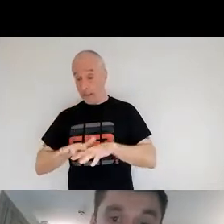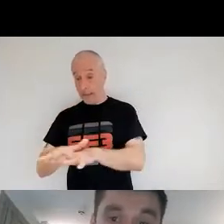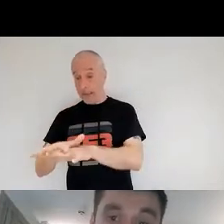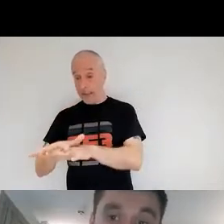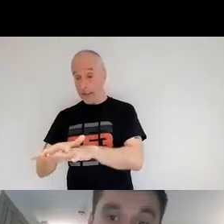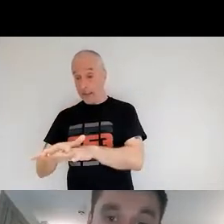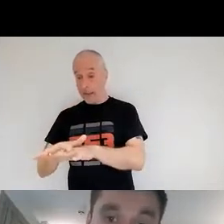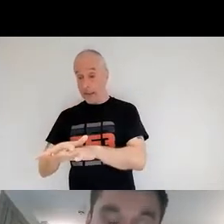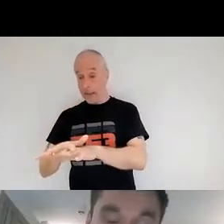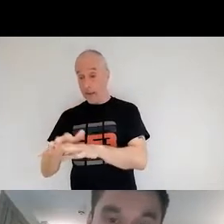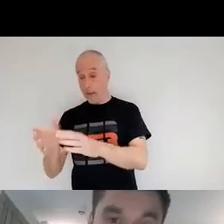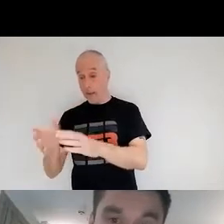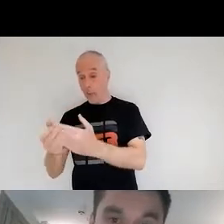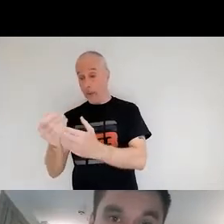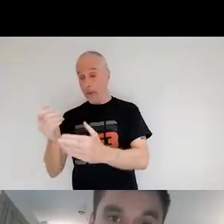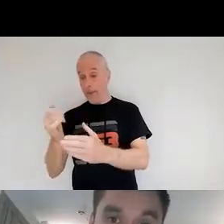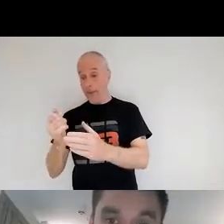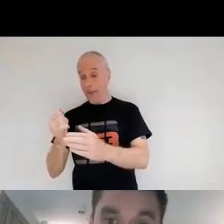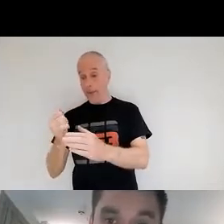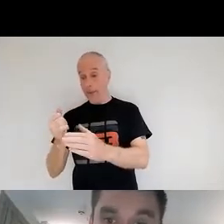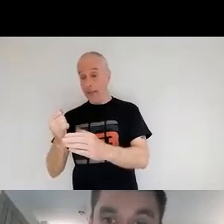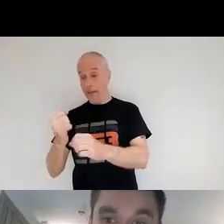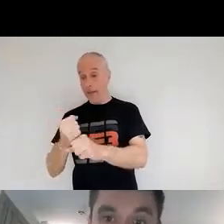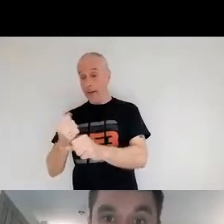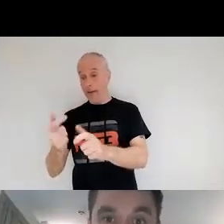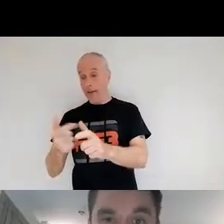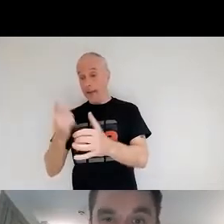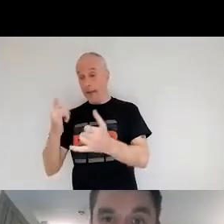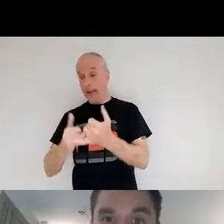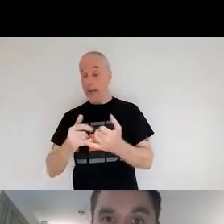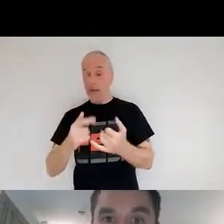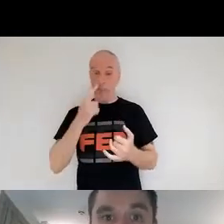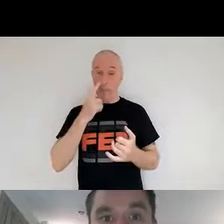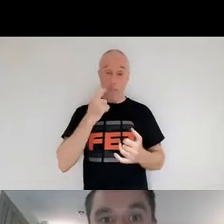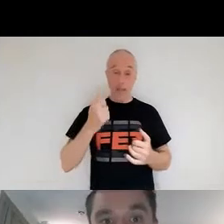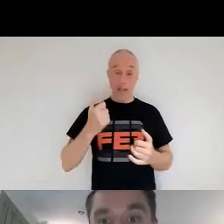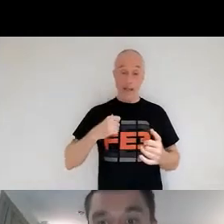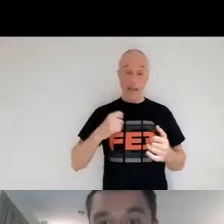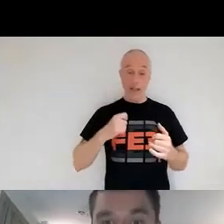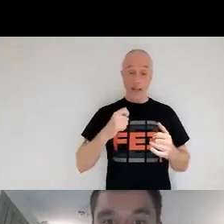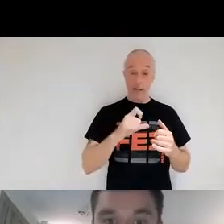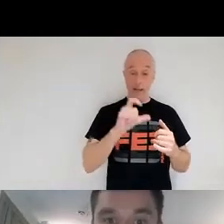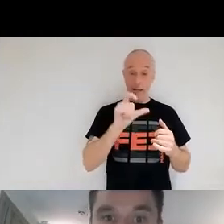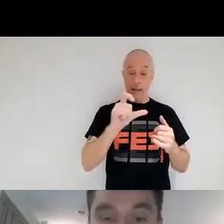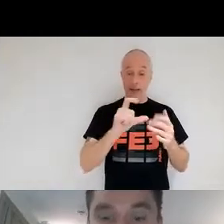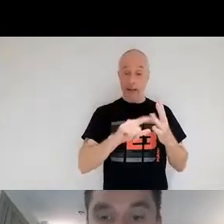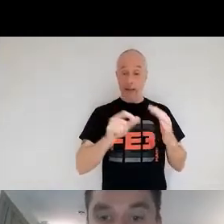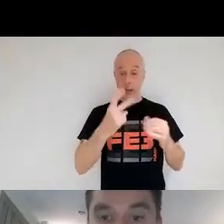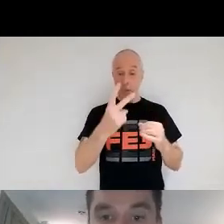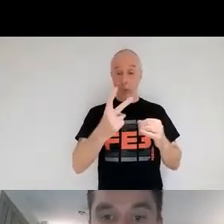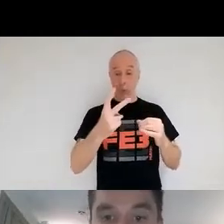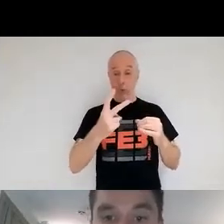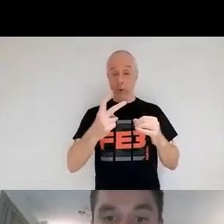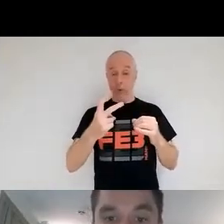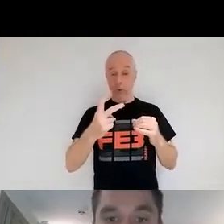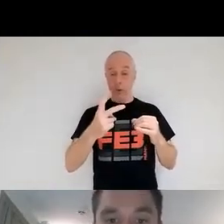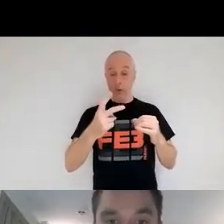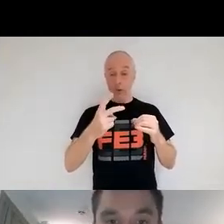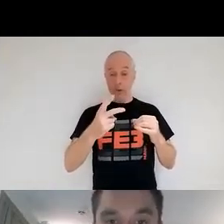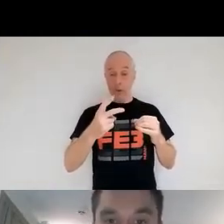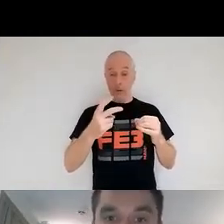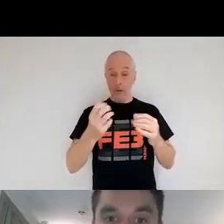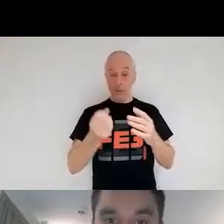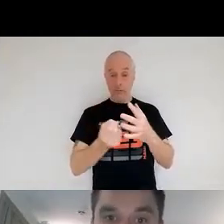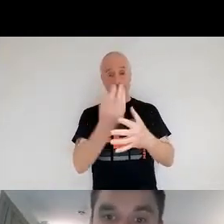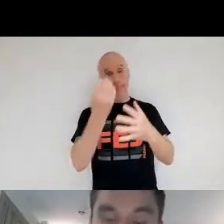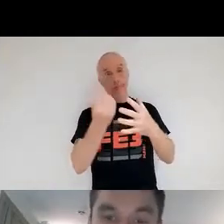gas grid, then we would expect carbon emissions savings equivalent to around 2.5 million cars off the road. But that isn't the sort